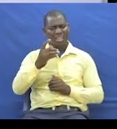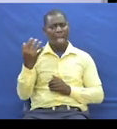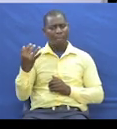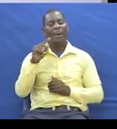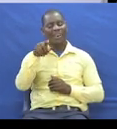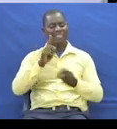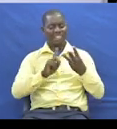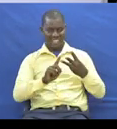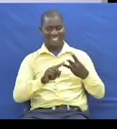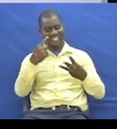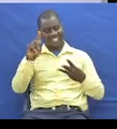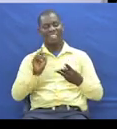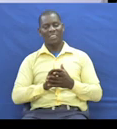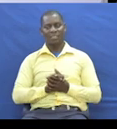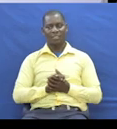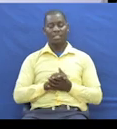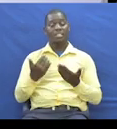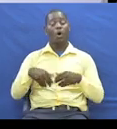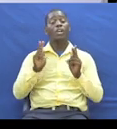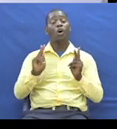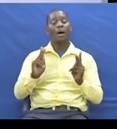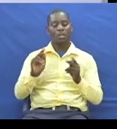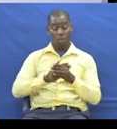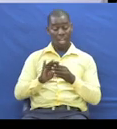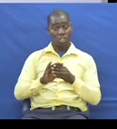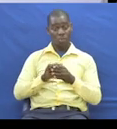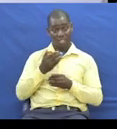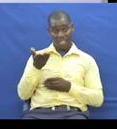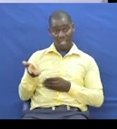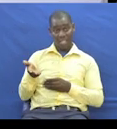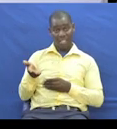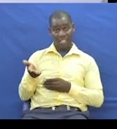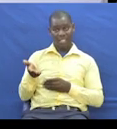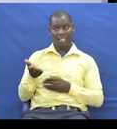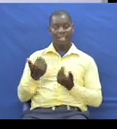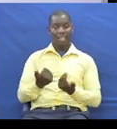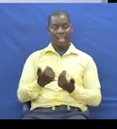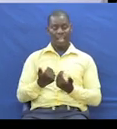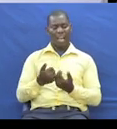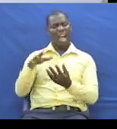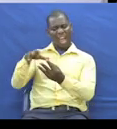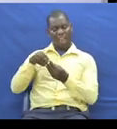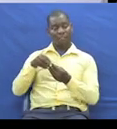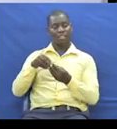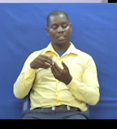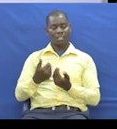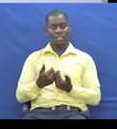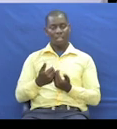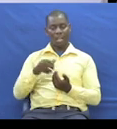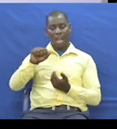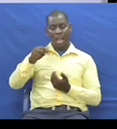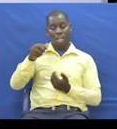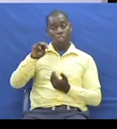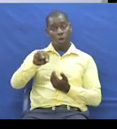Now this is how we normally denote the elements if we were having mass number, atomic number,